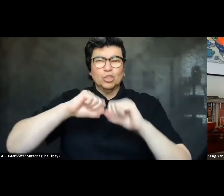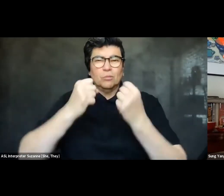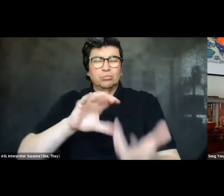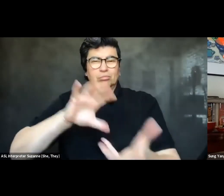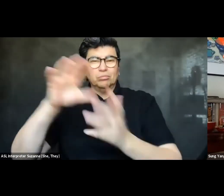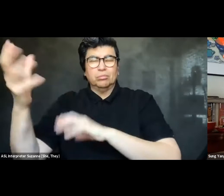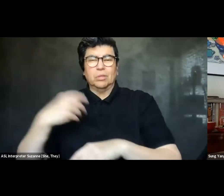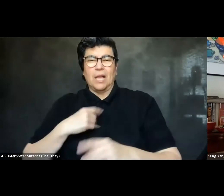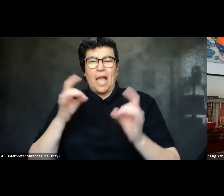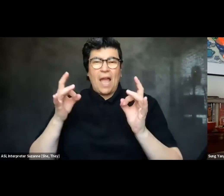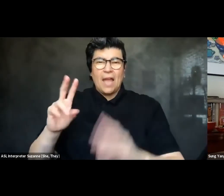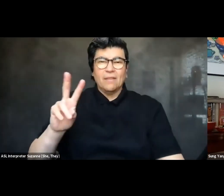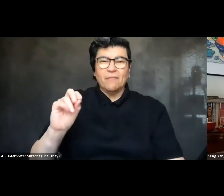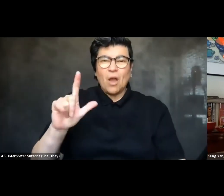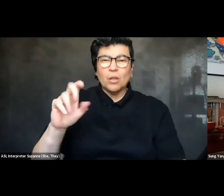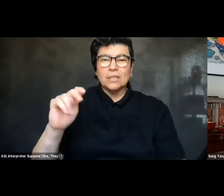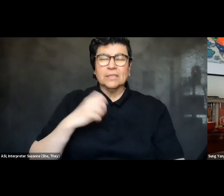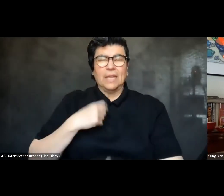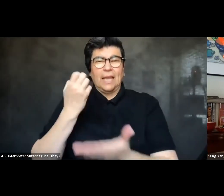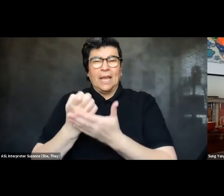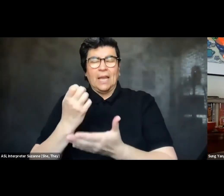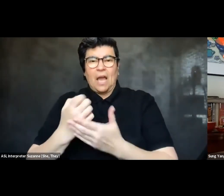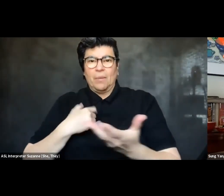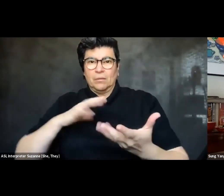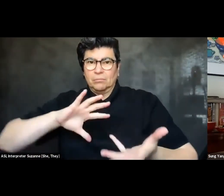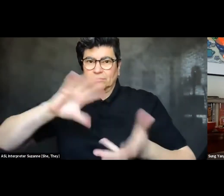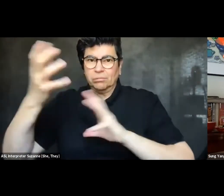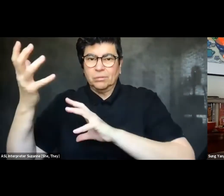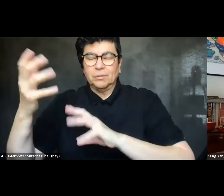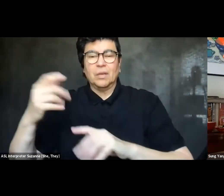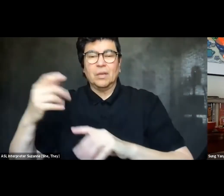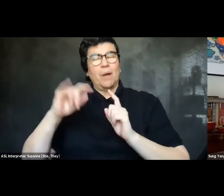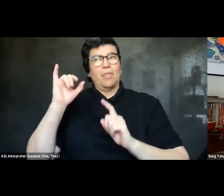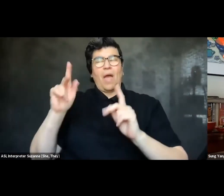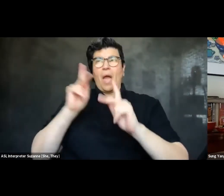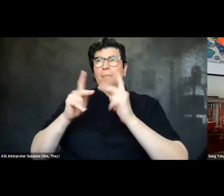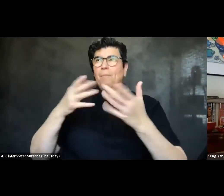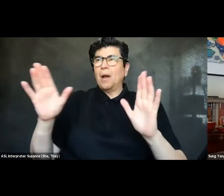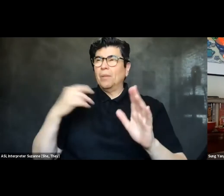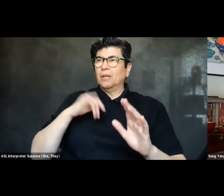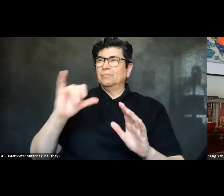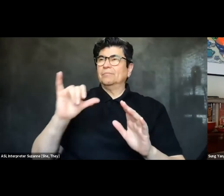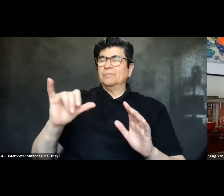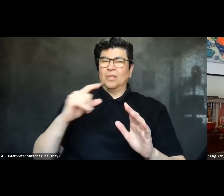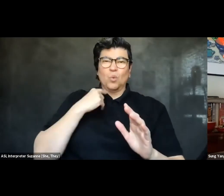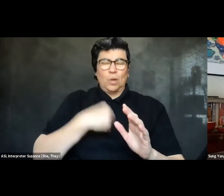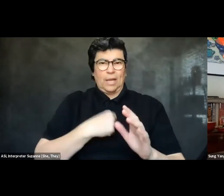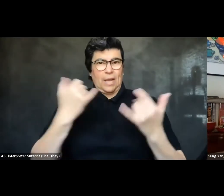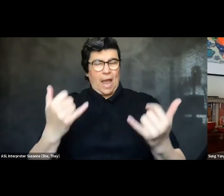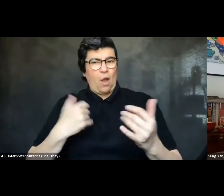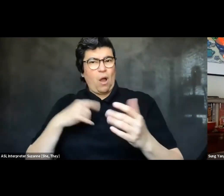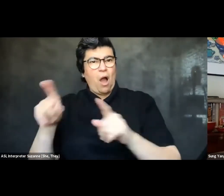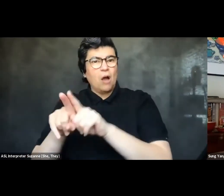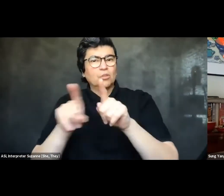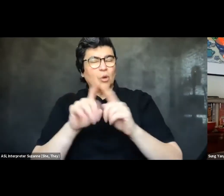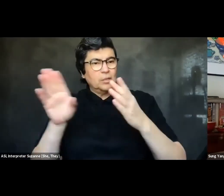economic disruption. But this kind of public reckoning has also brought long overdue attention around